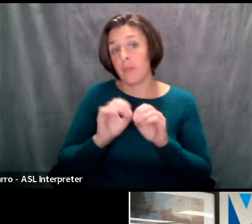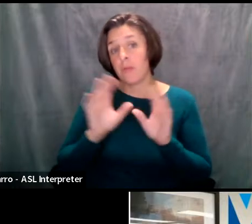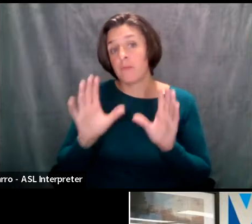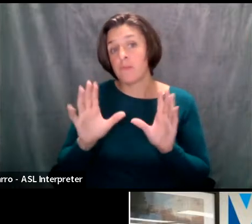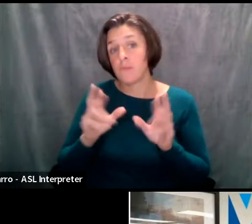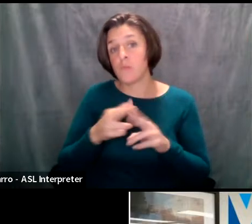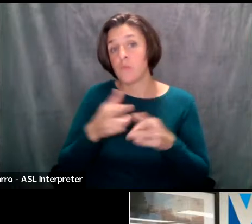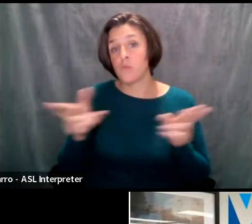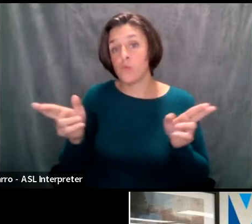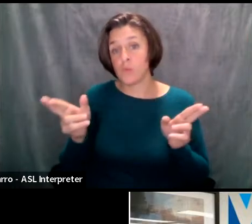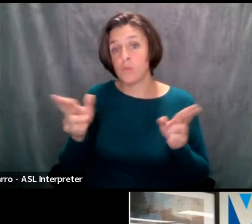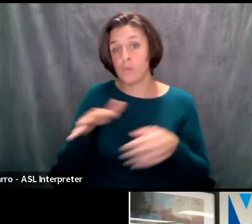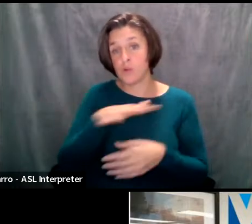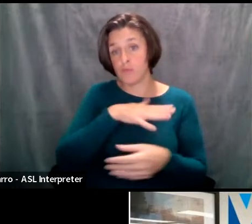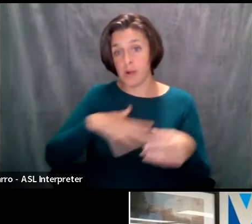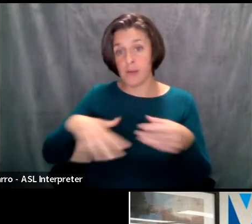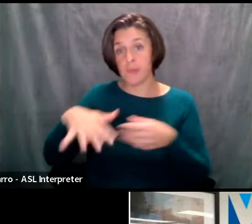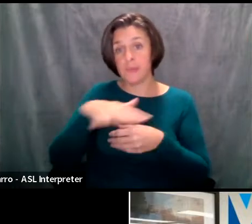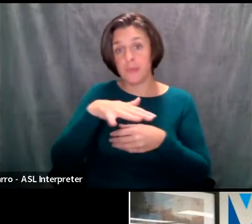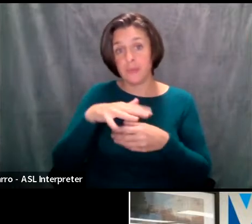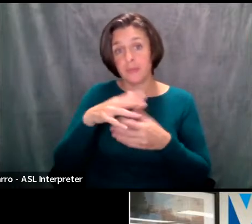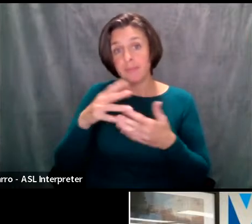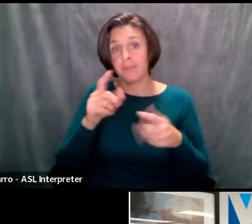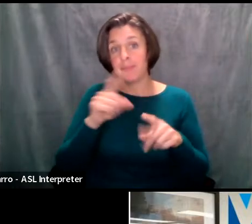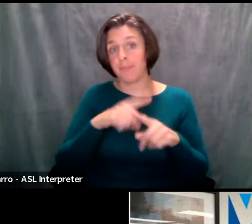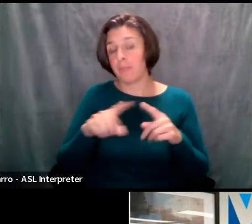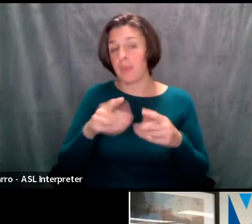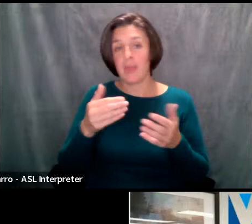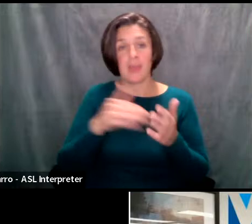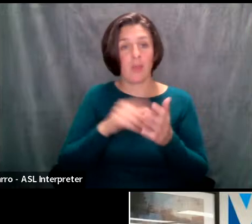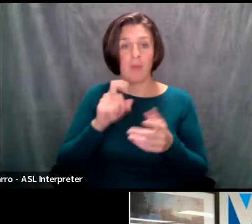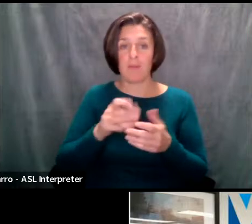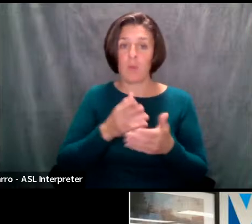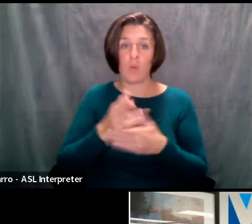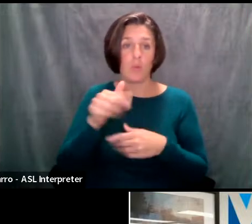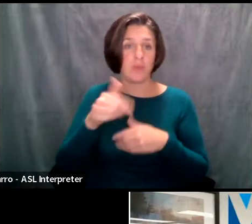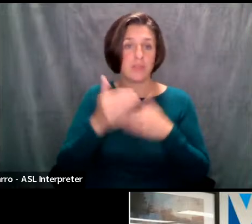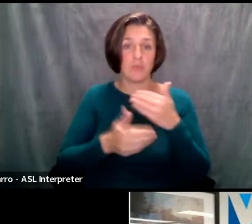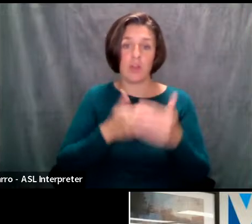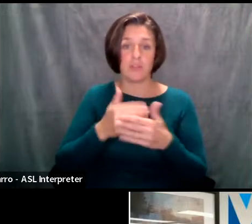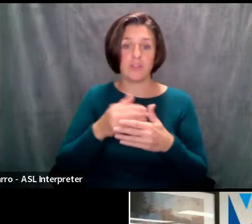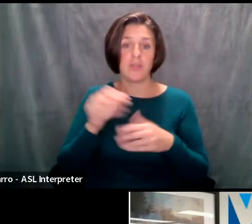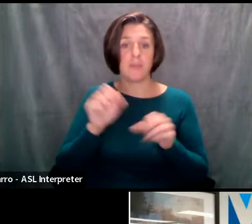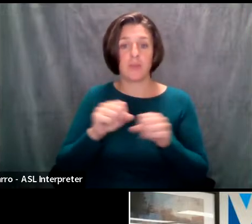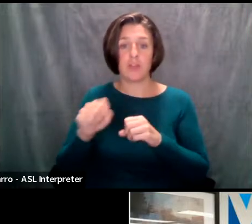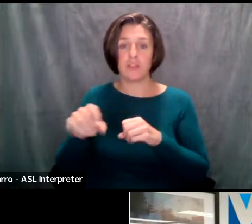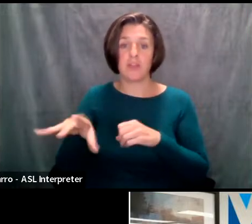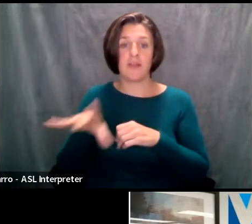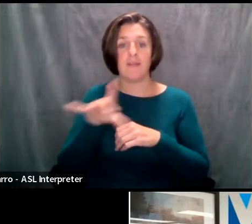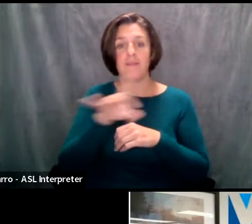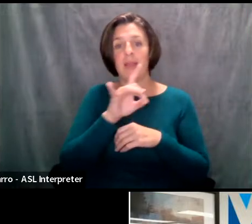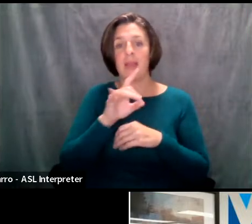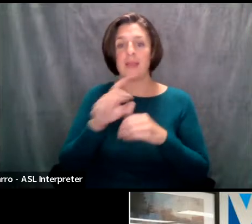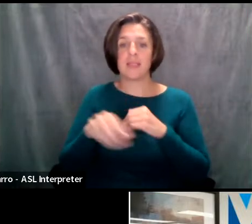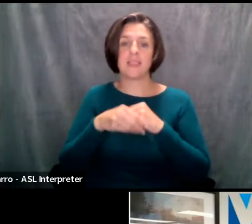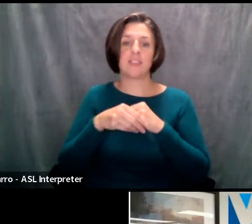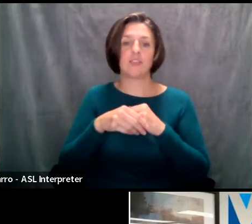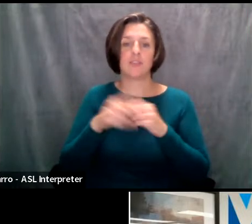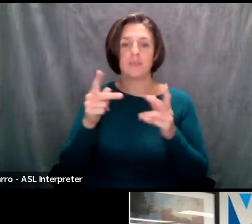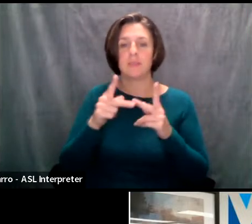room around, but we'd have to again go through this process and potentially find Sure, additional space. Sure. I just mean in